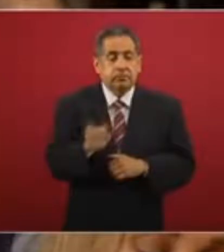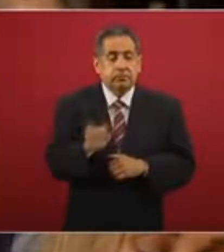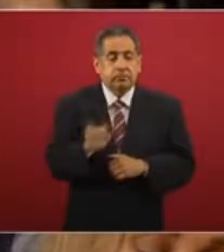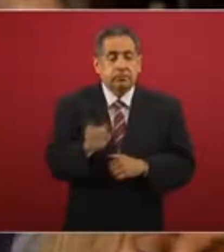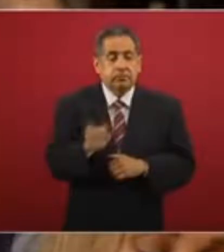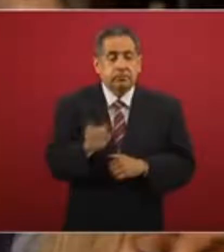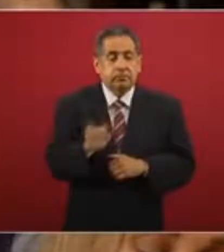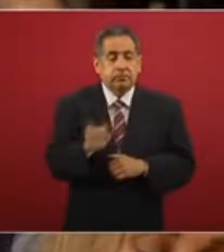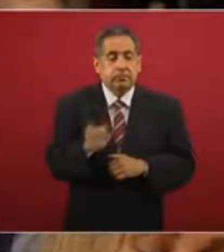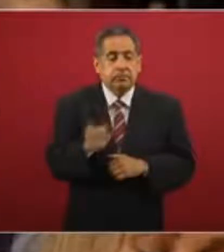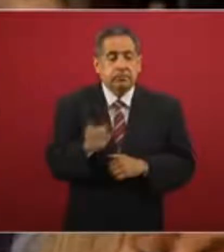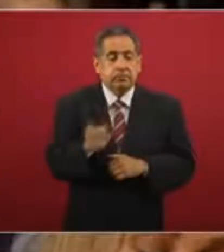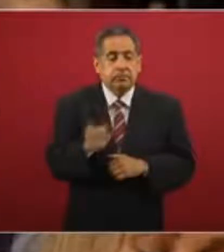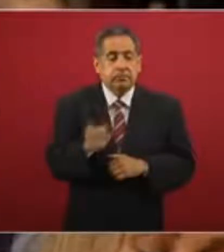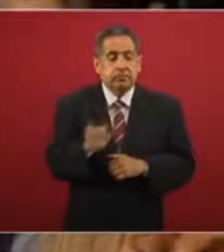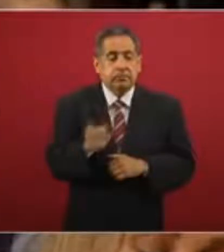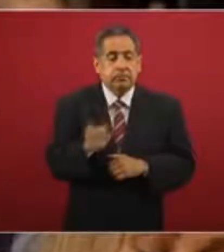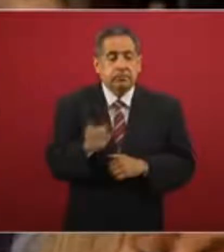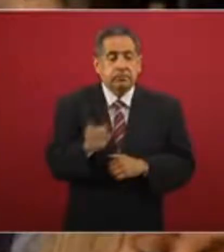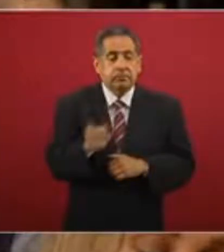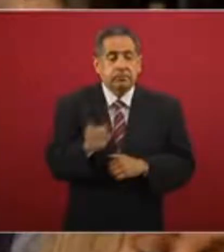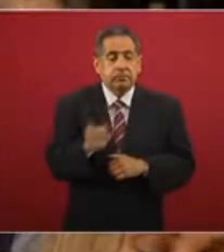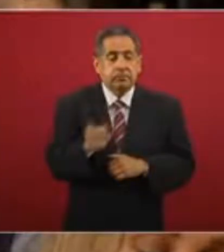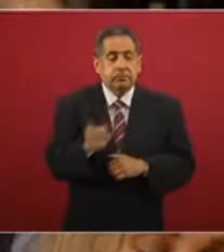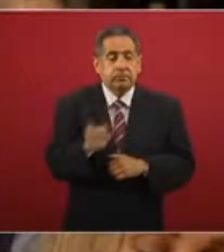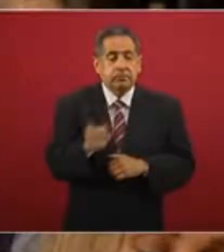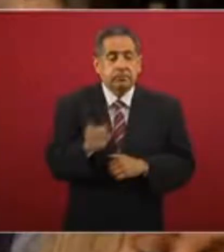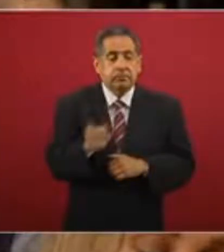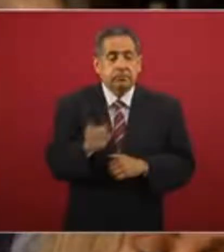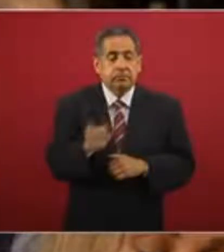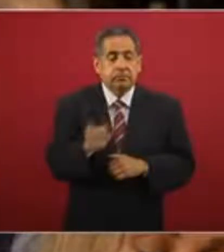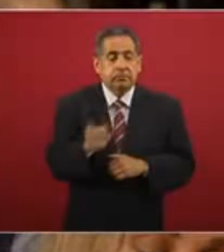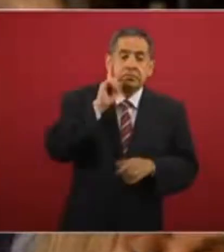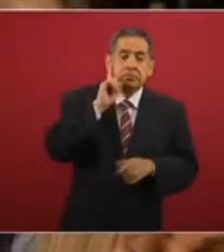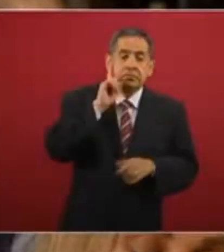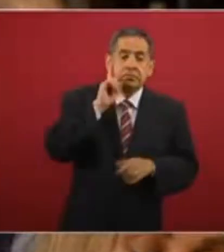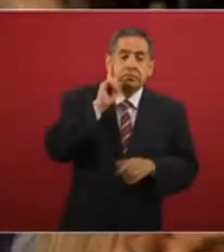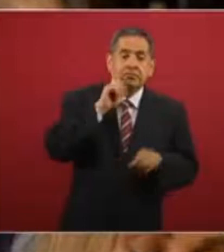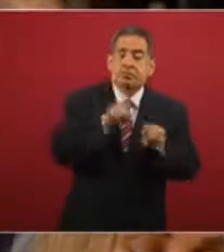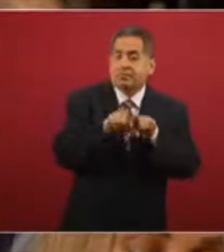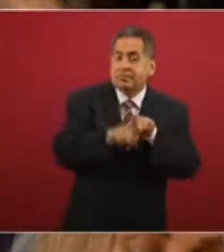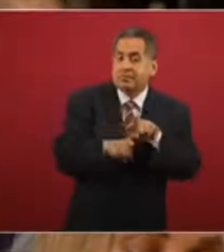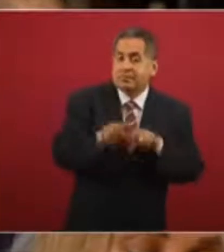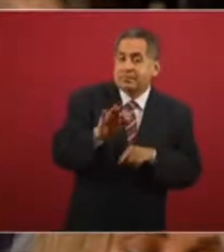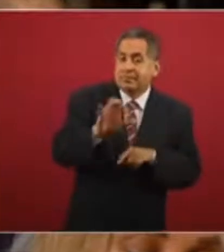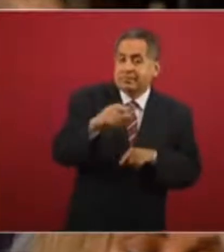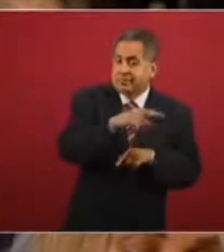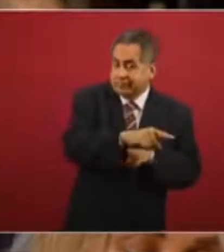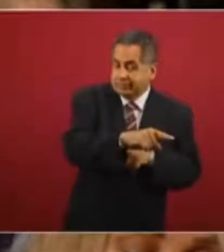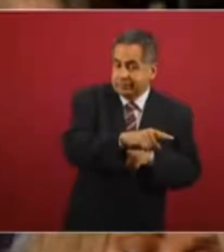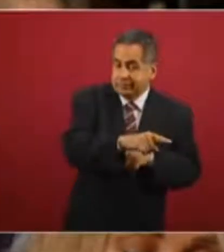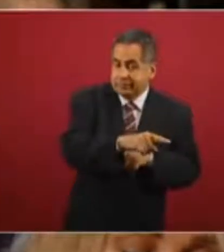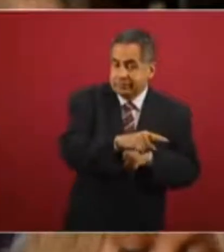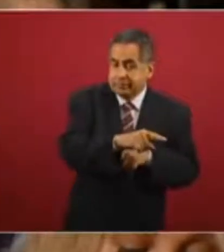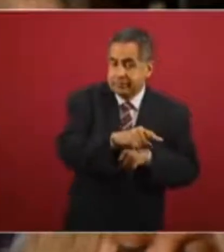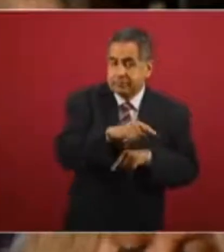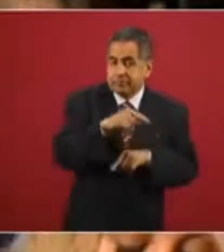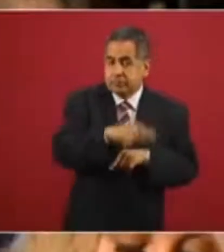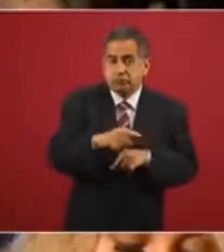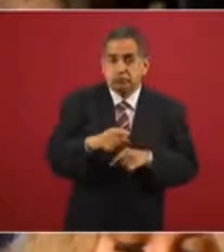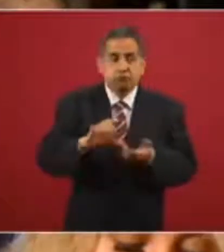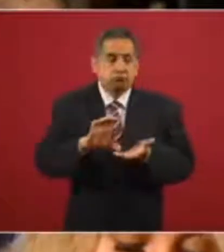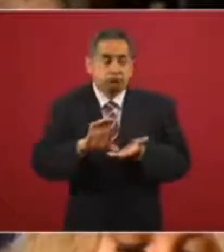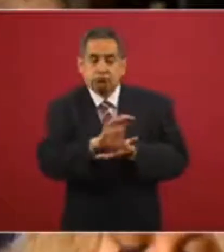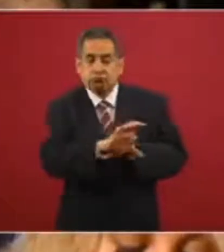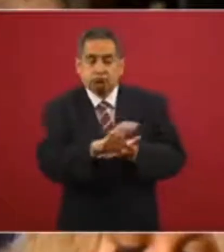sister. He says where it signals out that the sister of Calderón, que pues